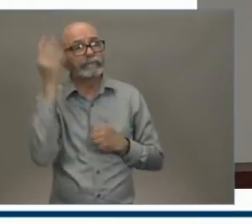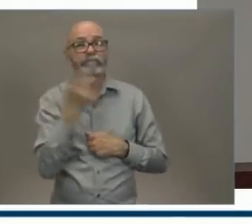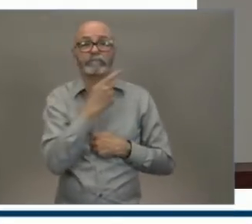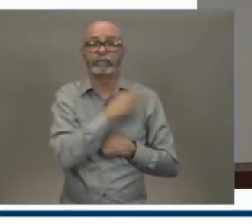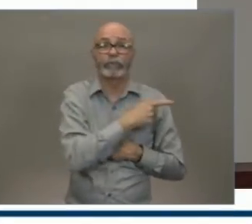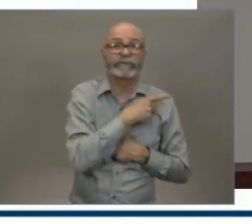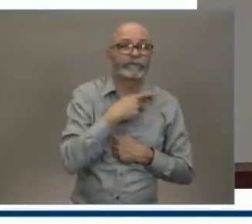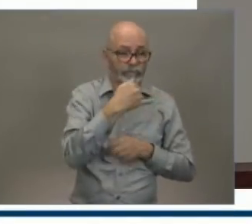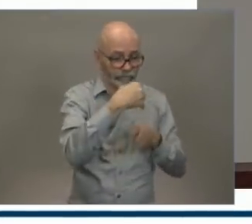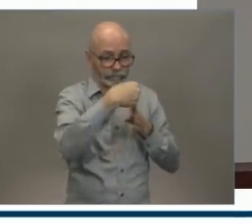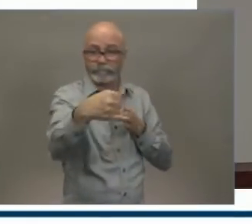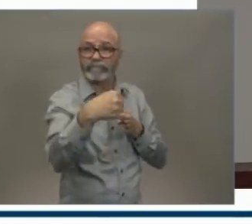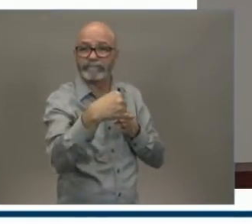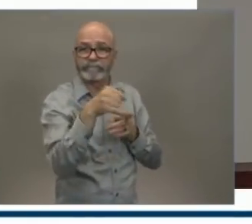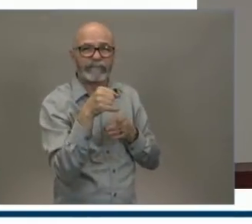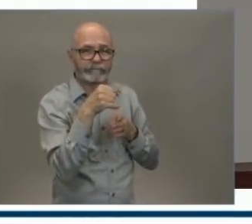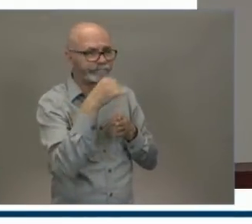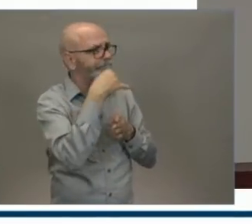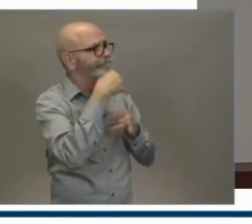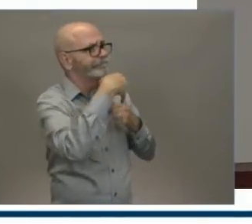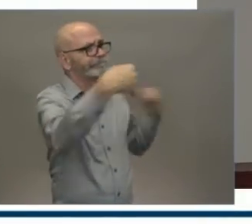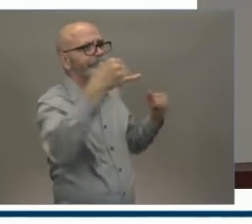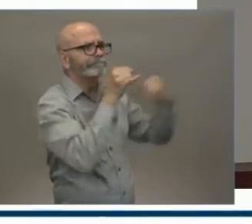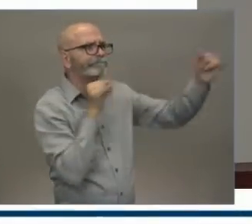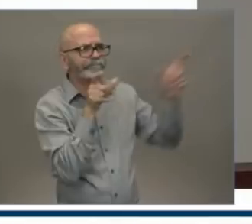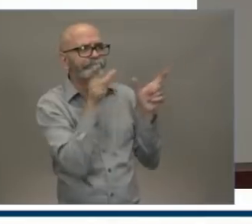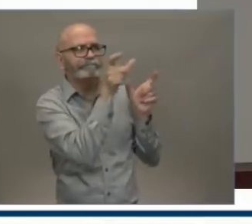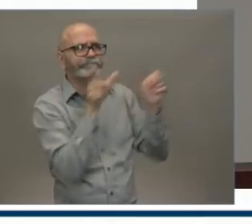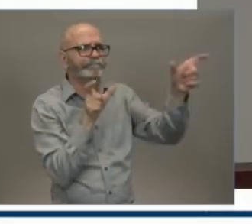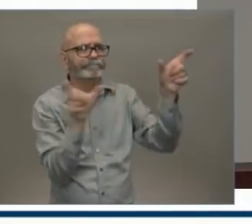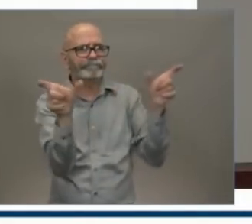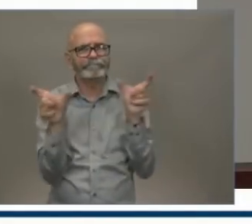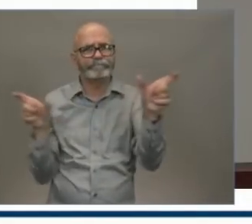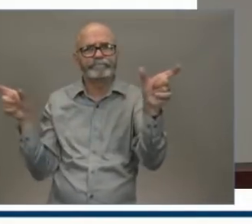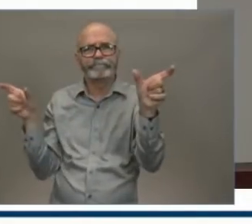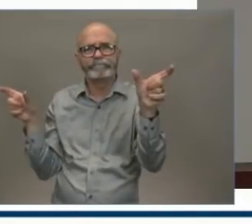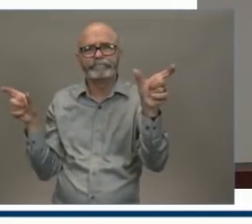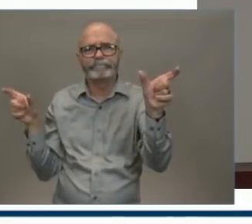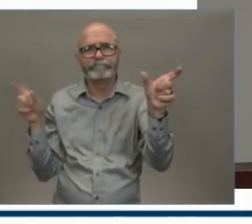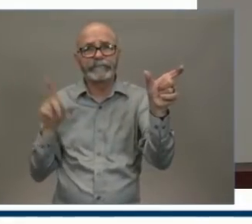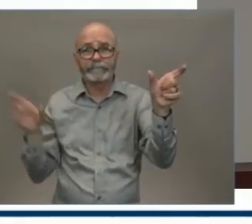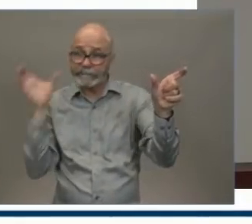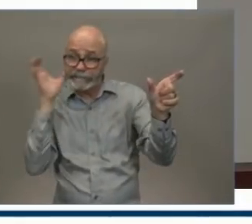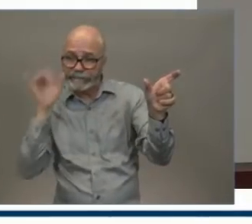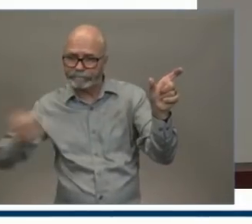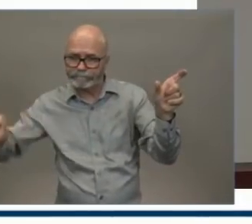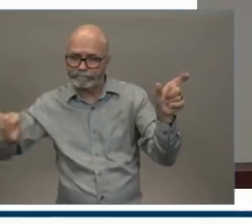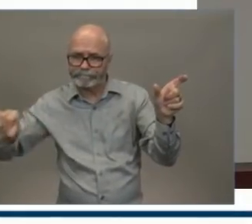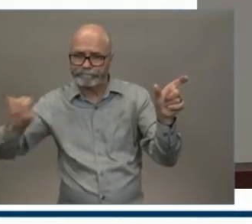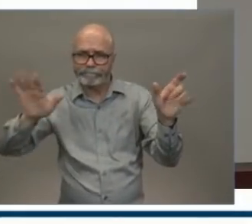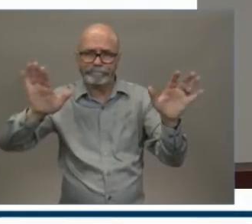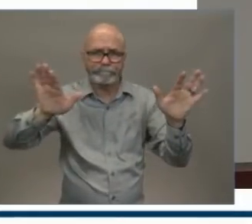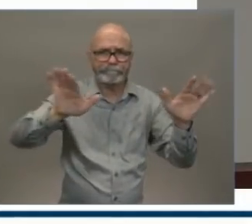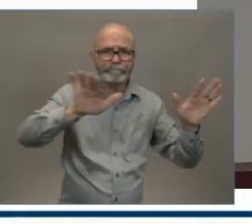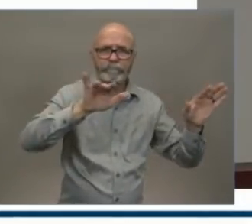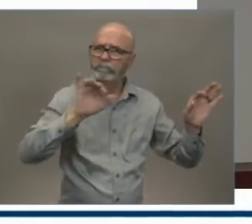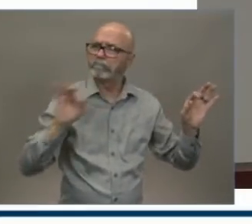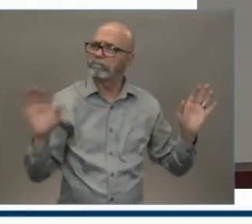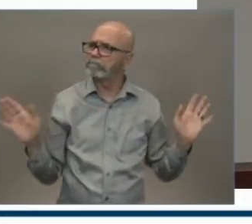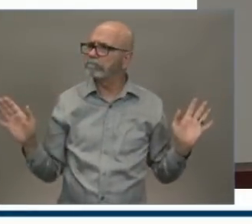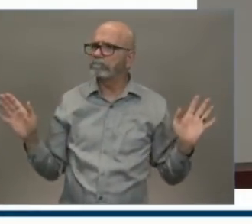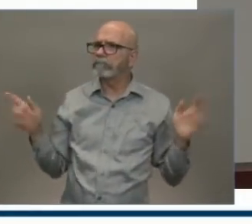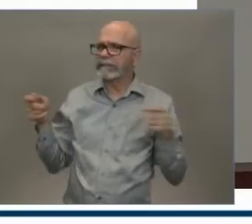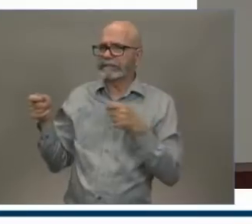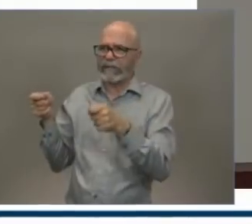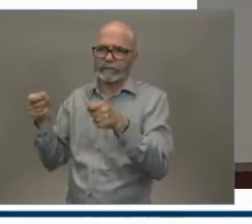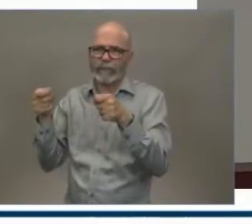measures, everybody following the COVID precautions, and us having the level of restrictions we're having. So the